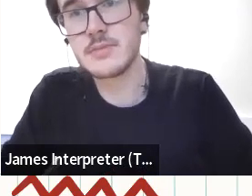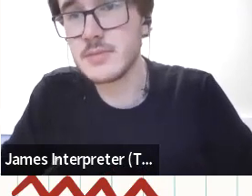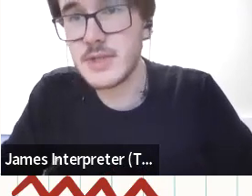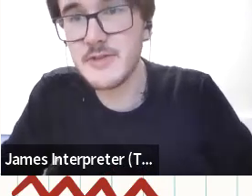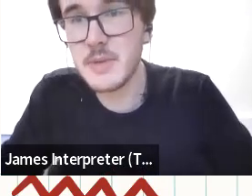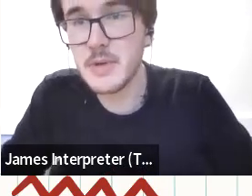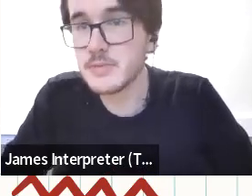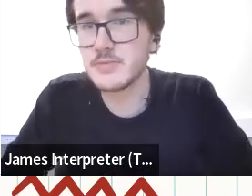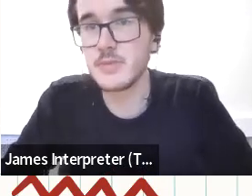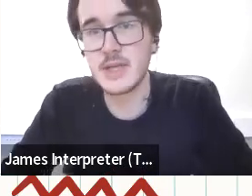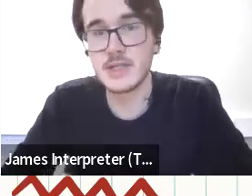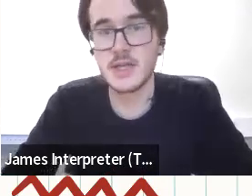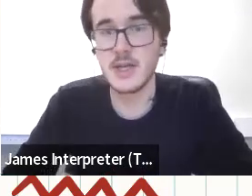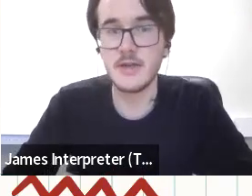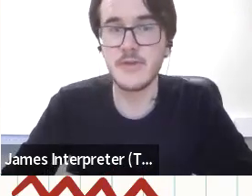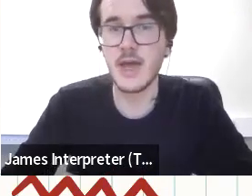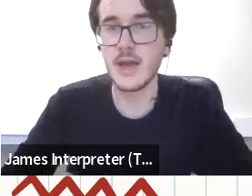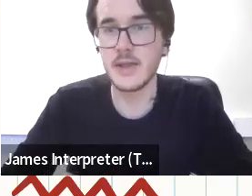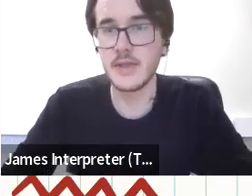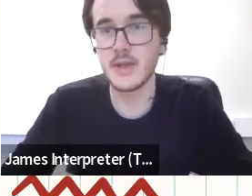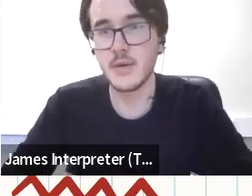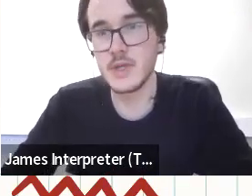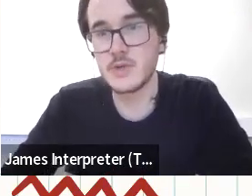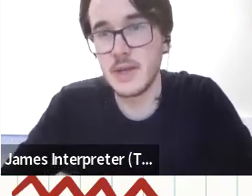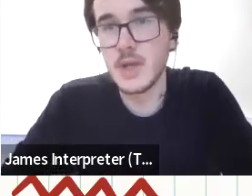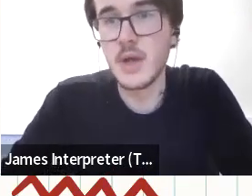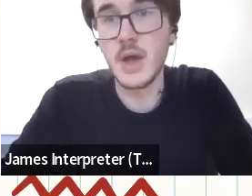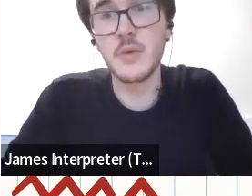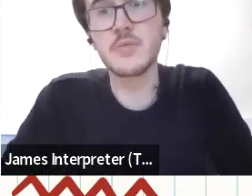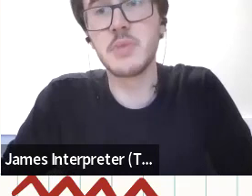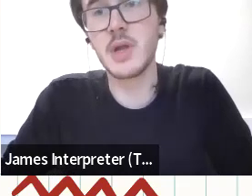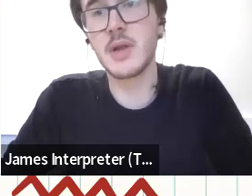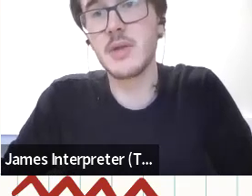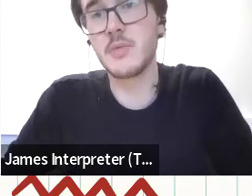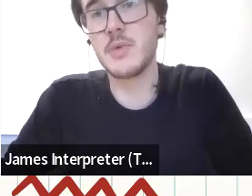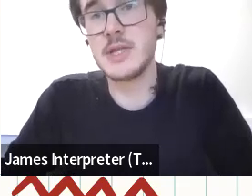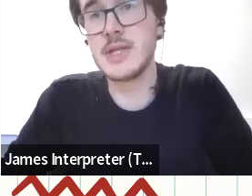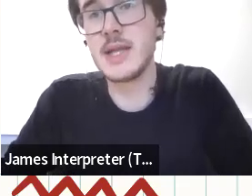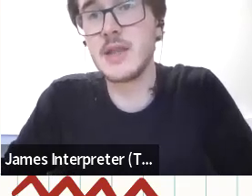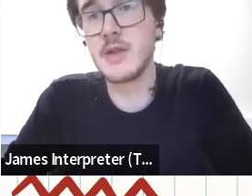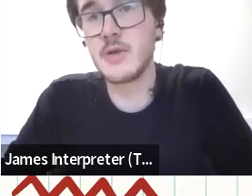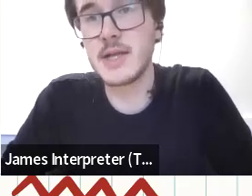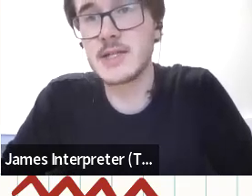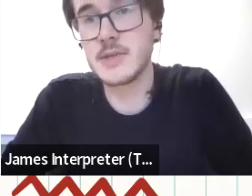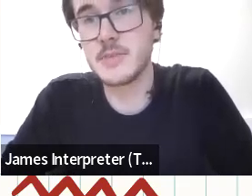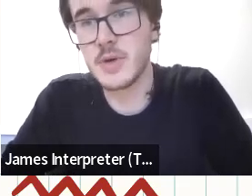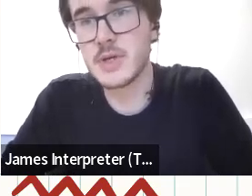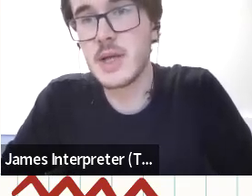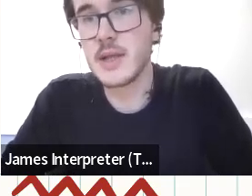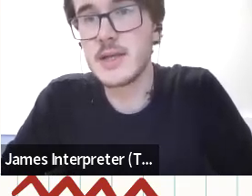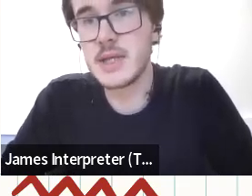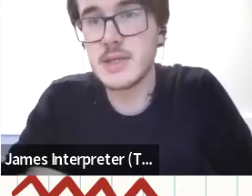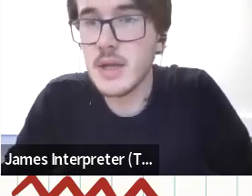So deaf people, we can achieve anything that we dream, but we need the right